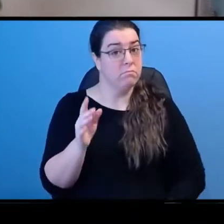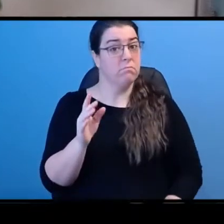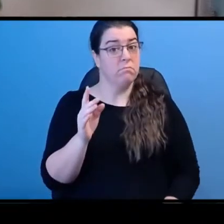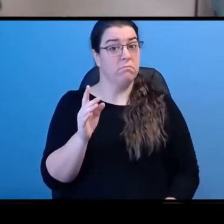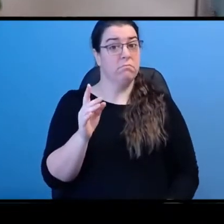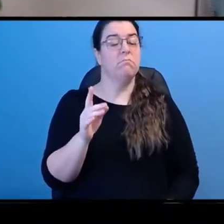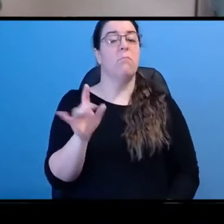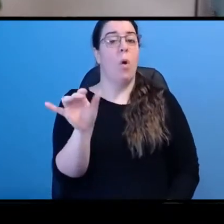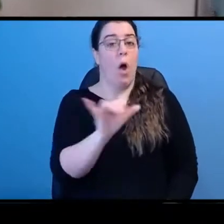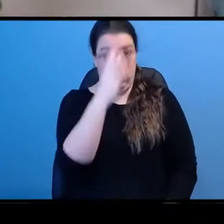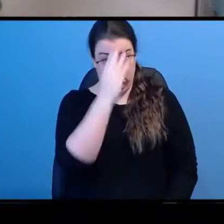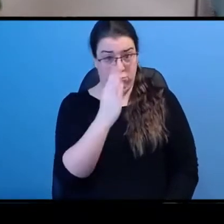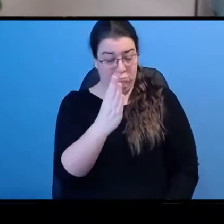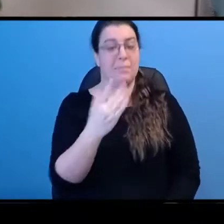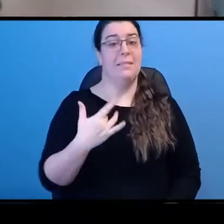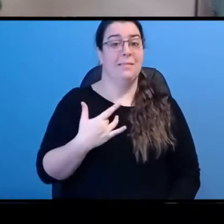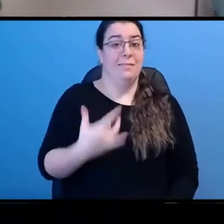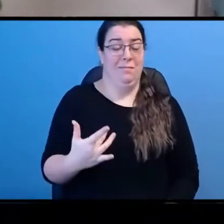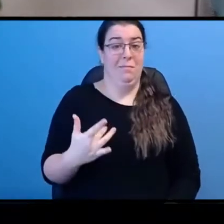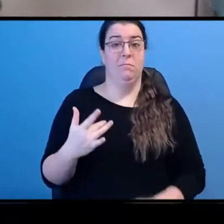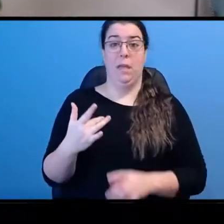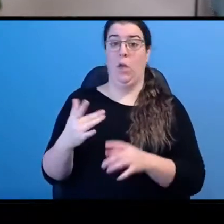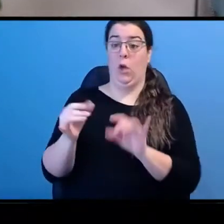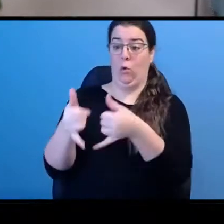your peers, so jurors.